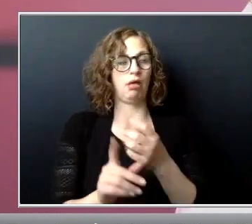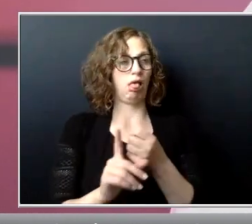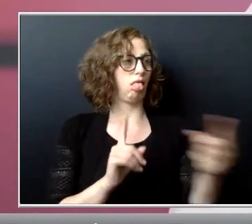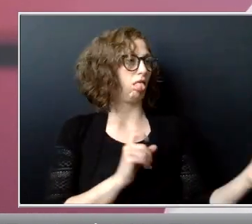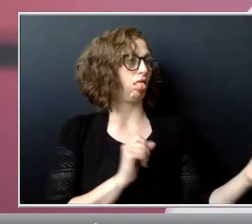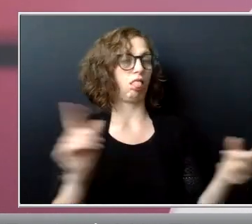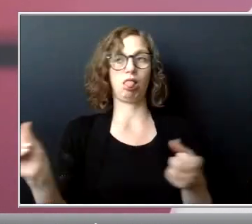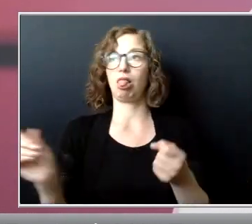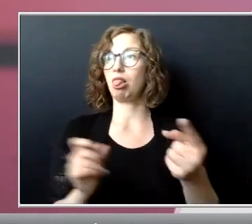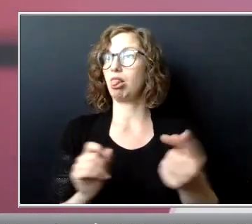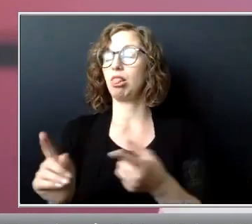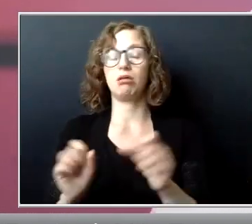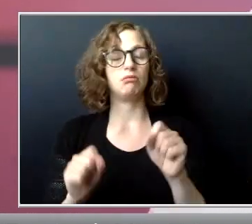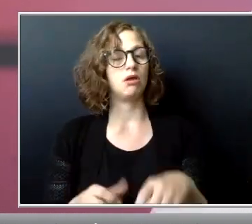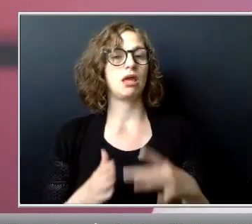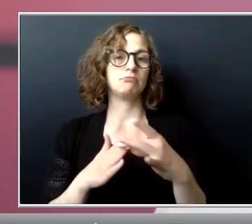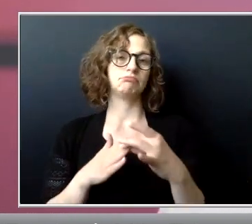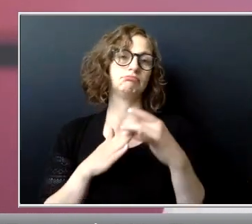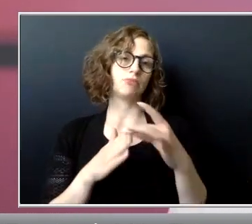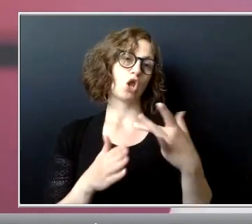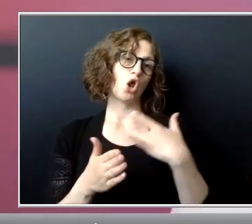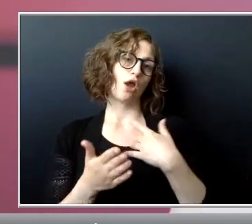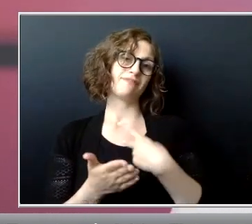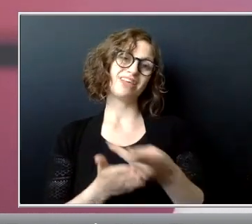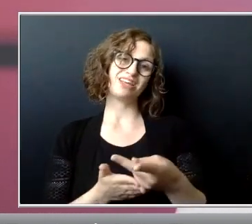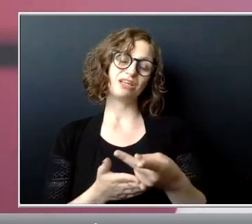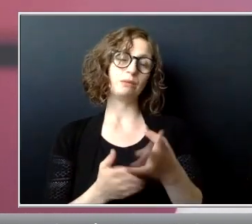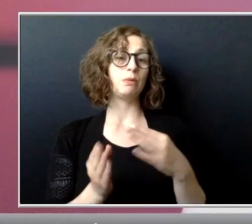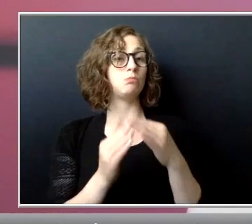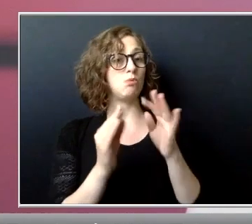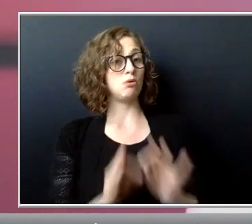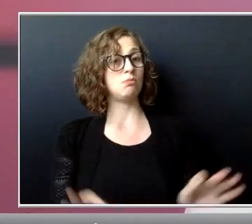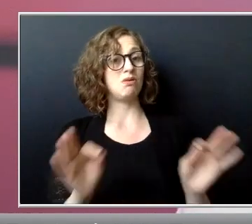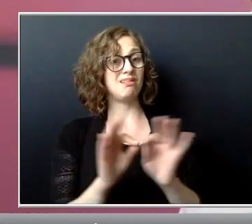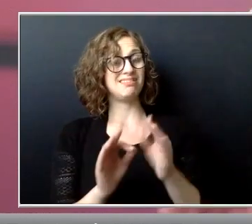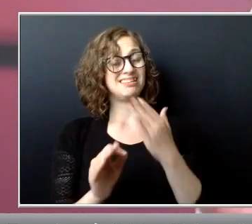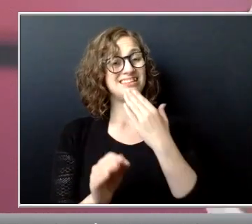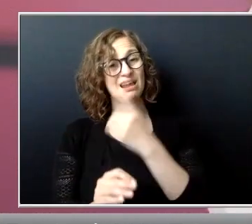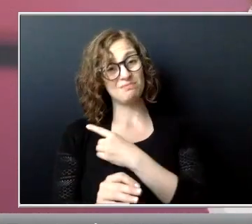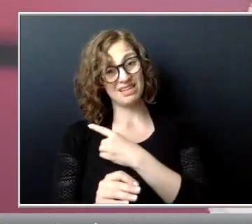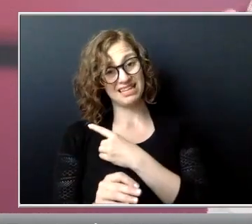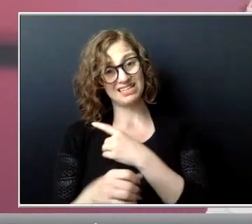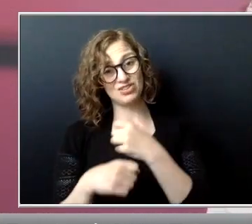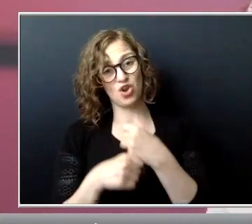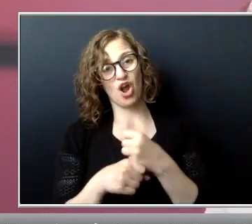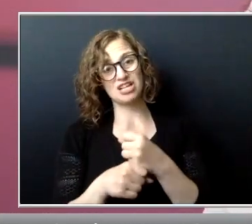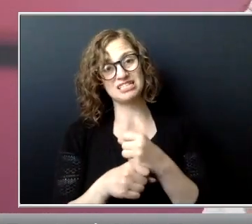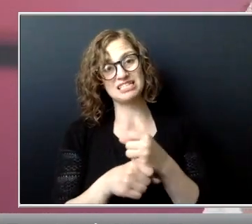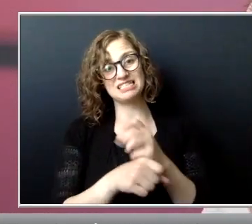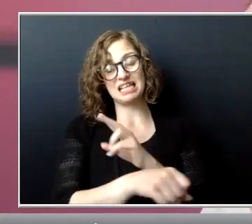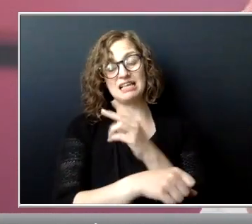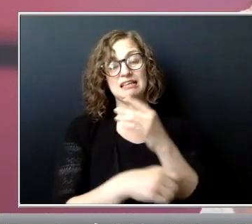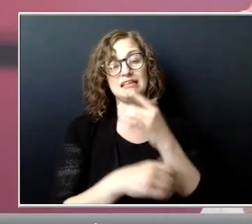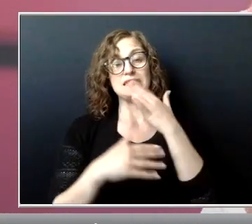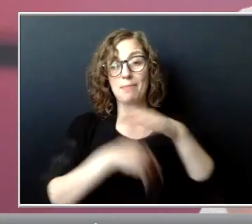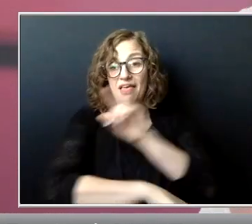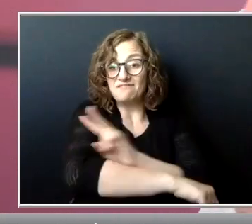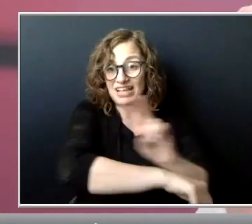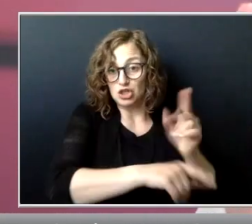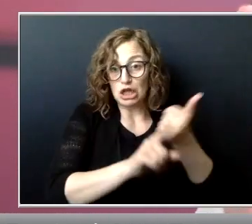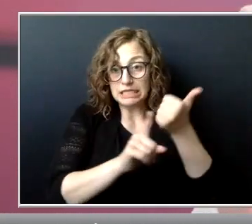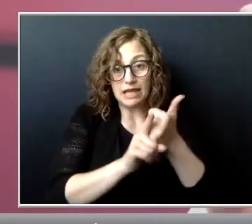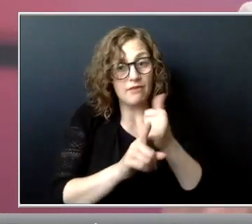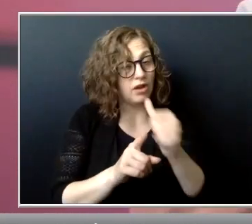heart failure, but more importantly, diabetes causes dysregulation of the blood vessel itself. So the blood vessel, the arteries, are living